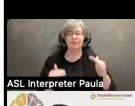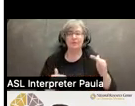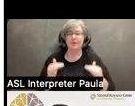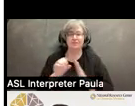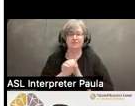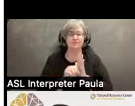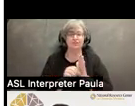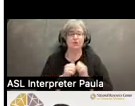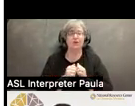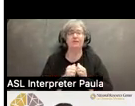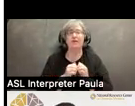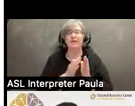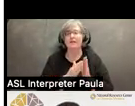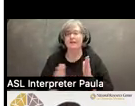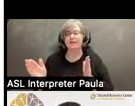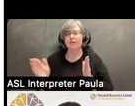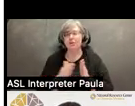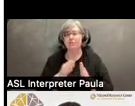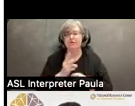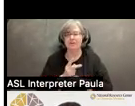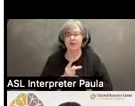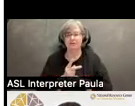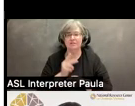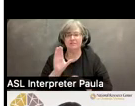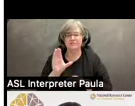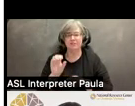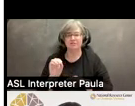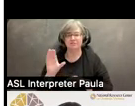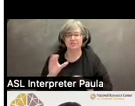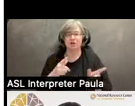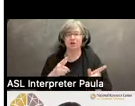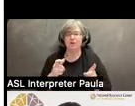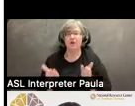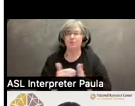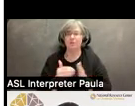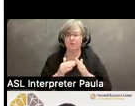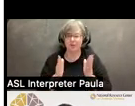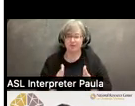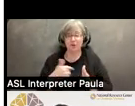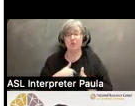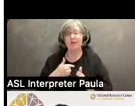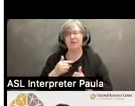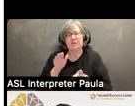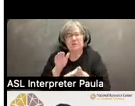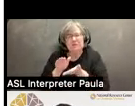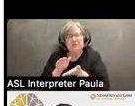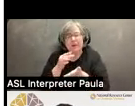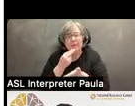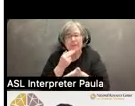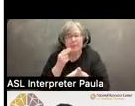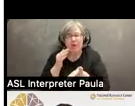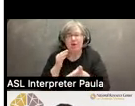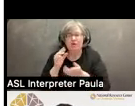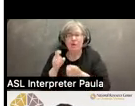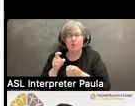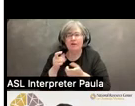Continuum of Care Rapid Rehousing program. And we started off with a small rapid rehousing grant that we intended to serve in the